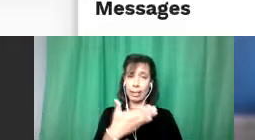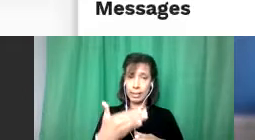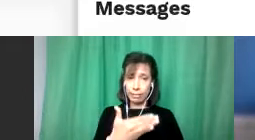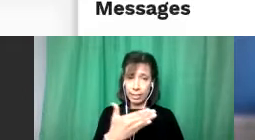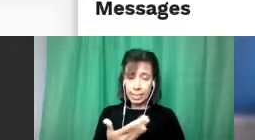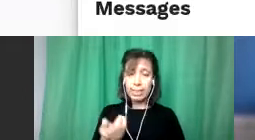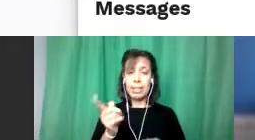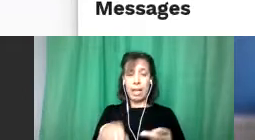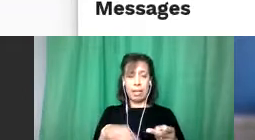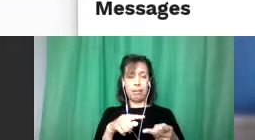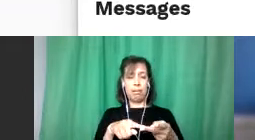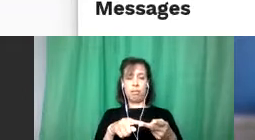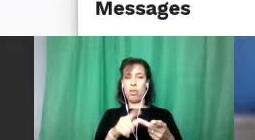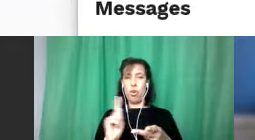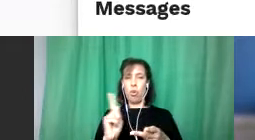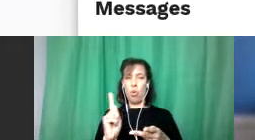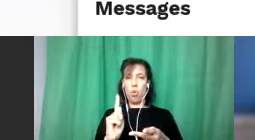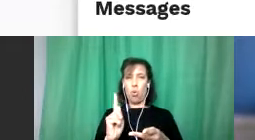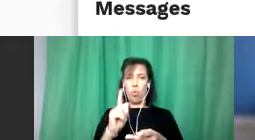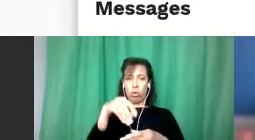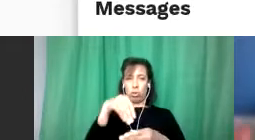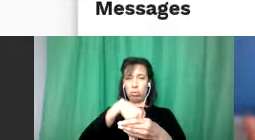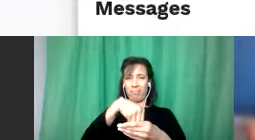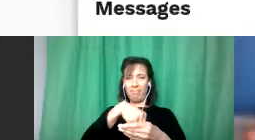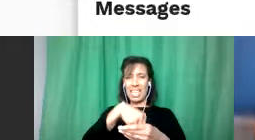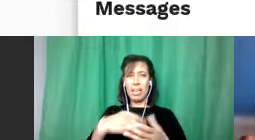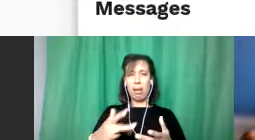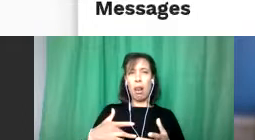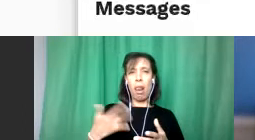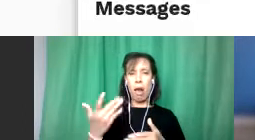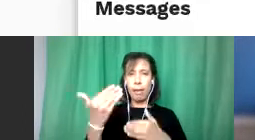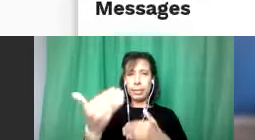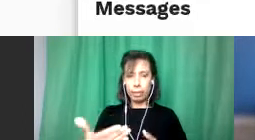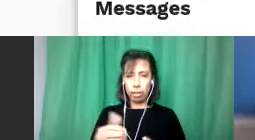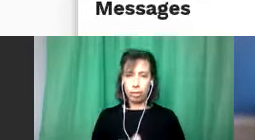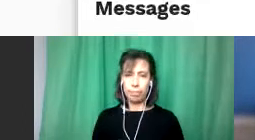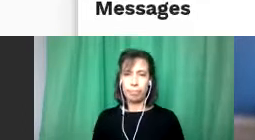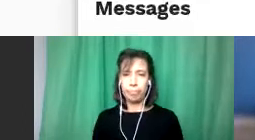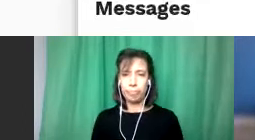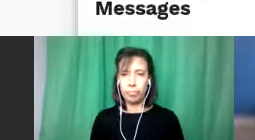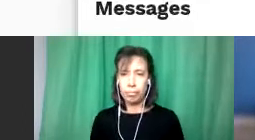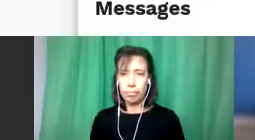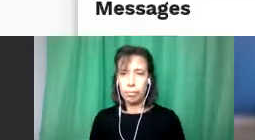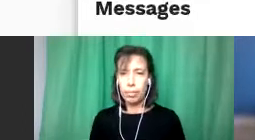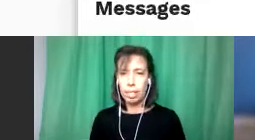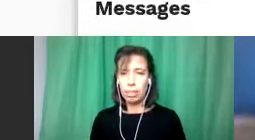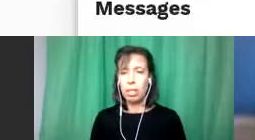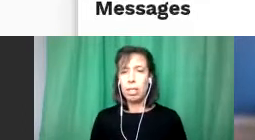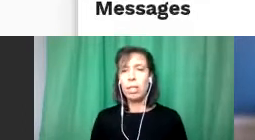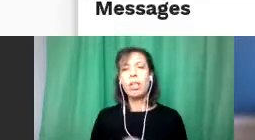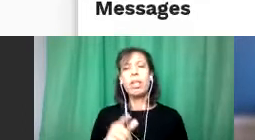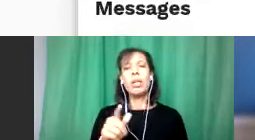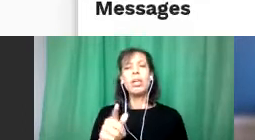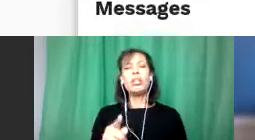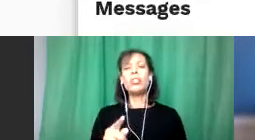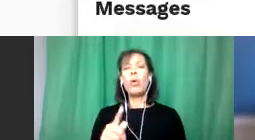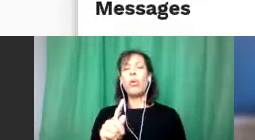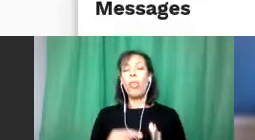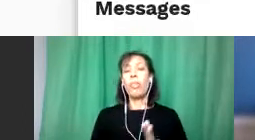And I'm working on the principle that the main live input that I will give you will be for an